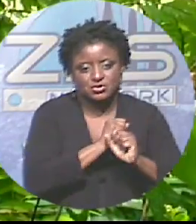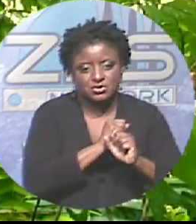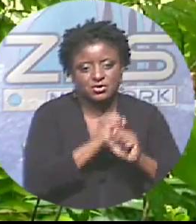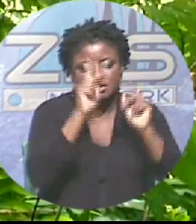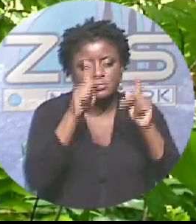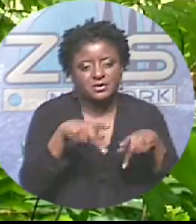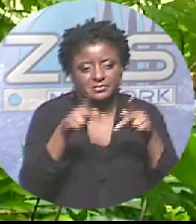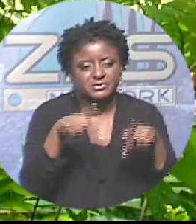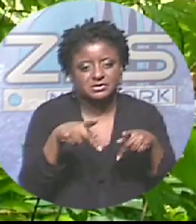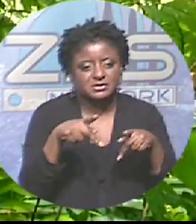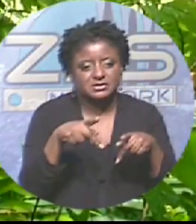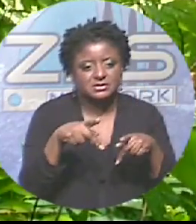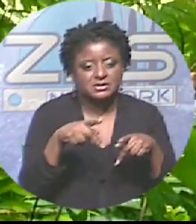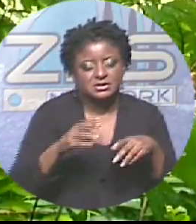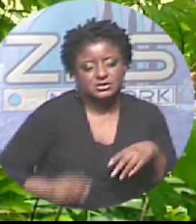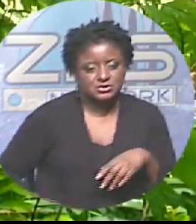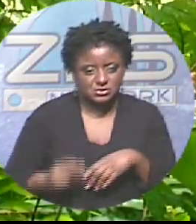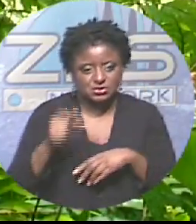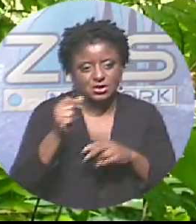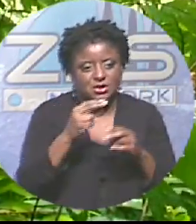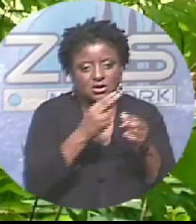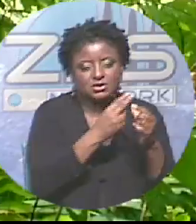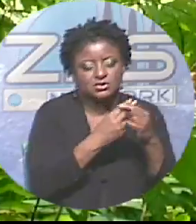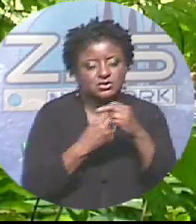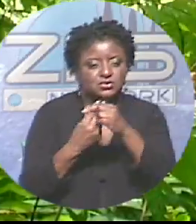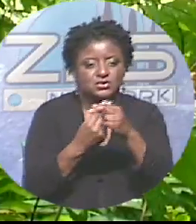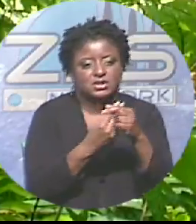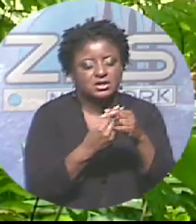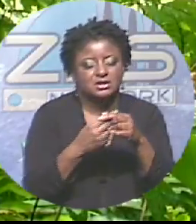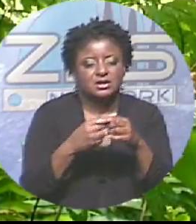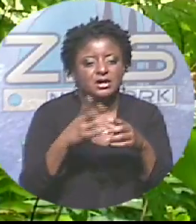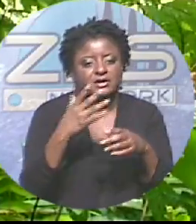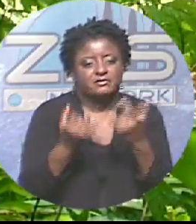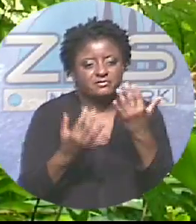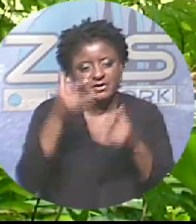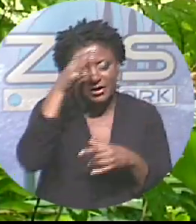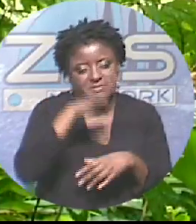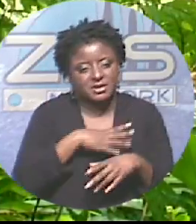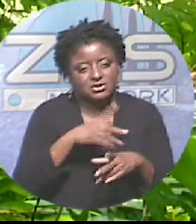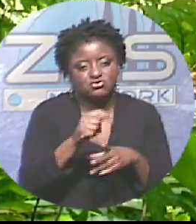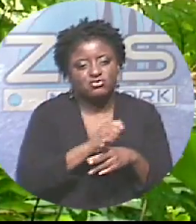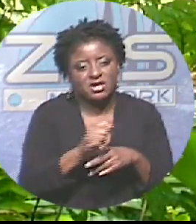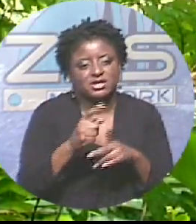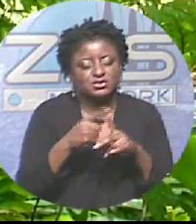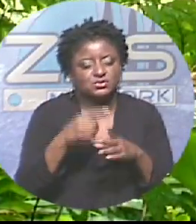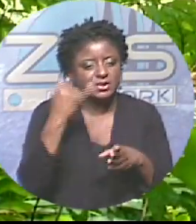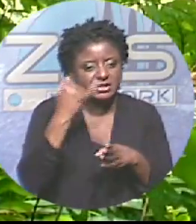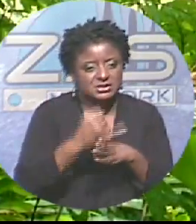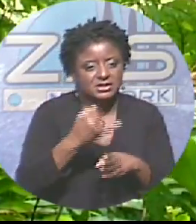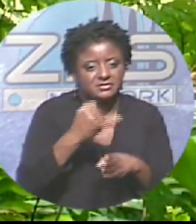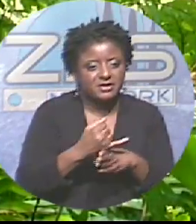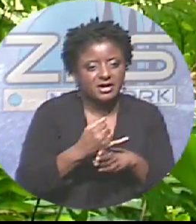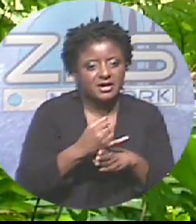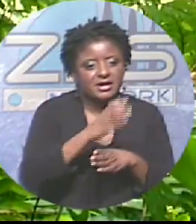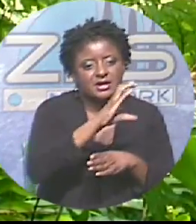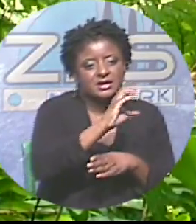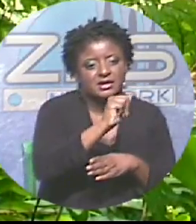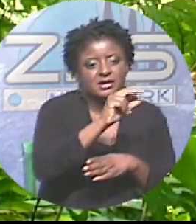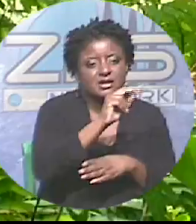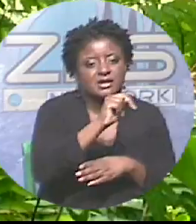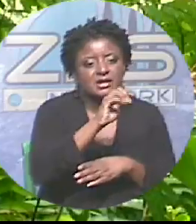officers, canine unit, and firemen are actually trained to identify the cane toads